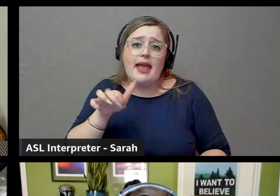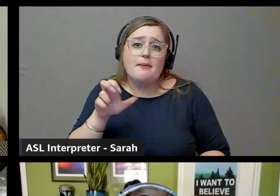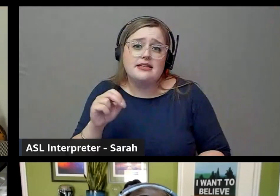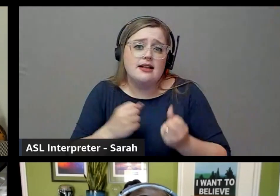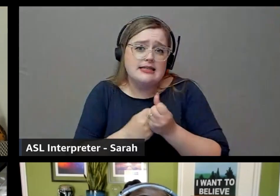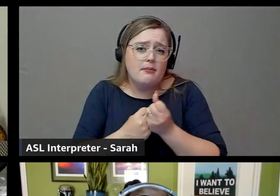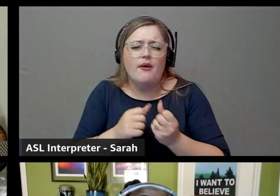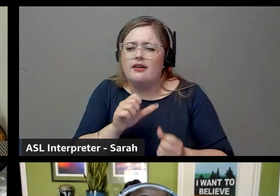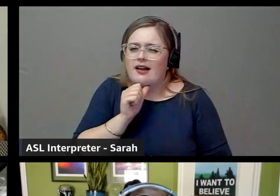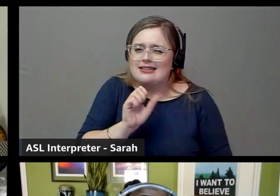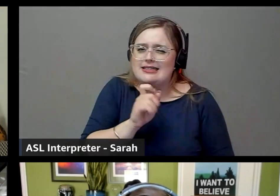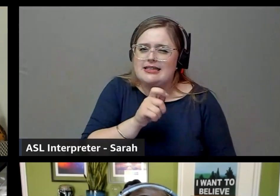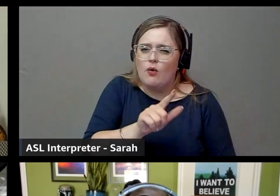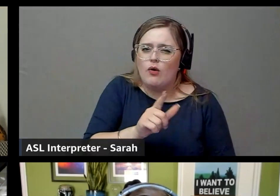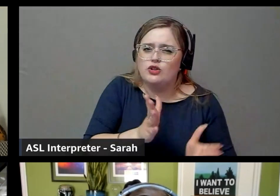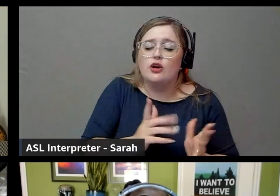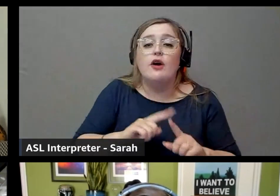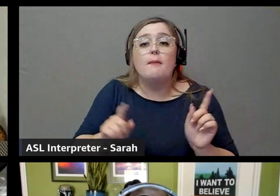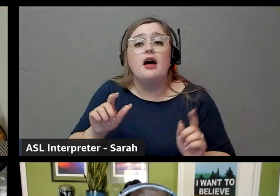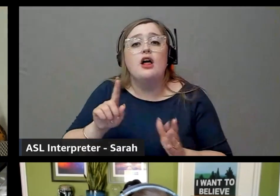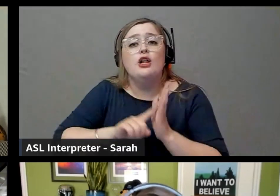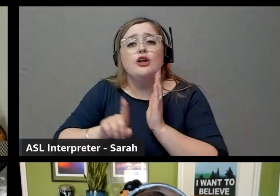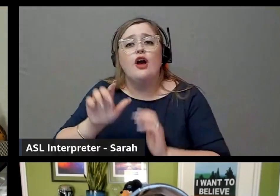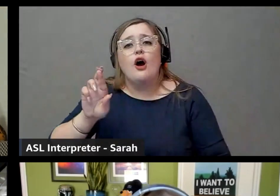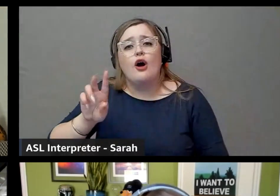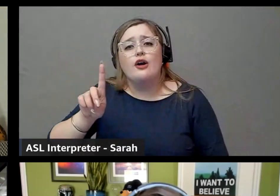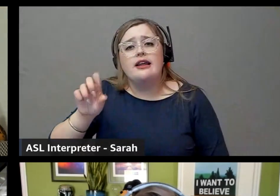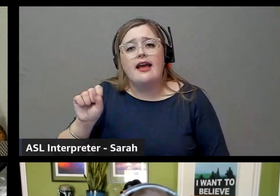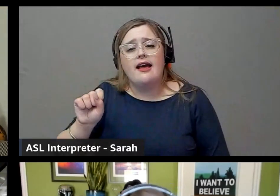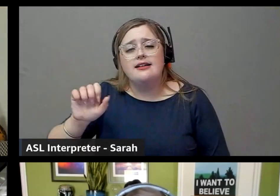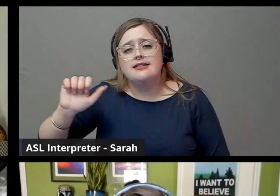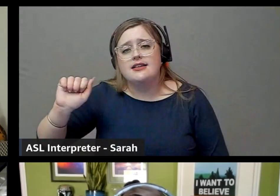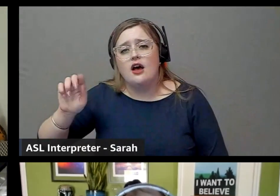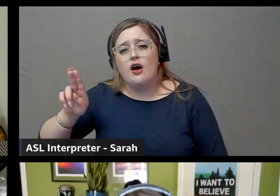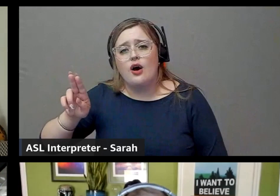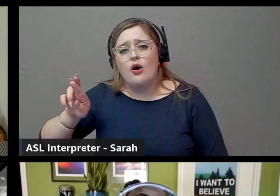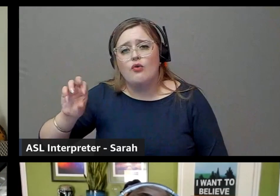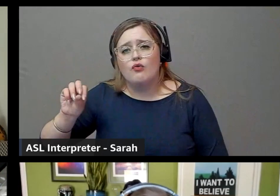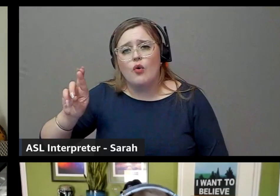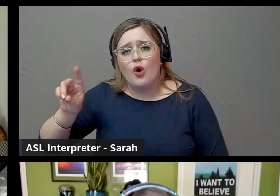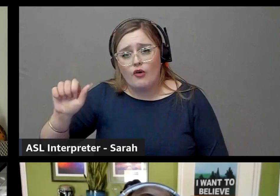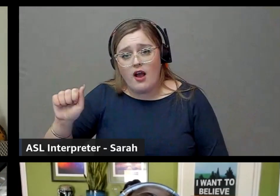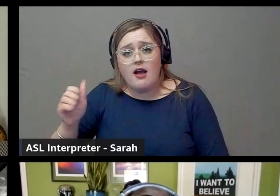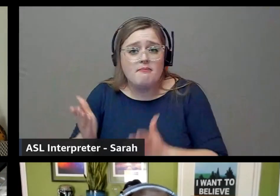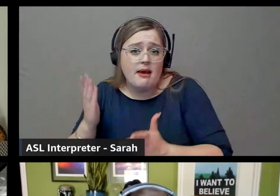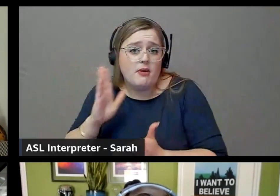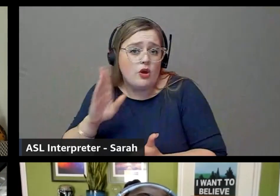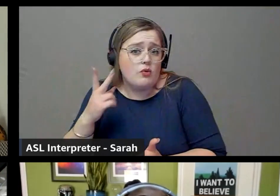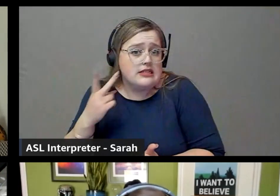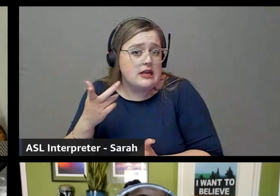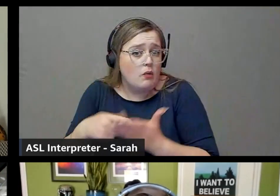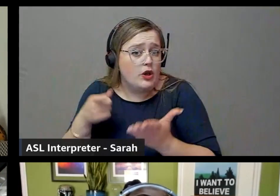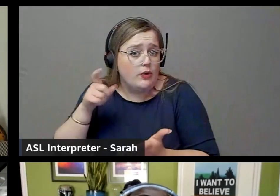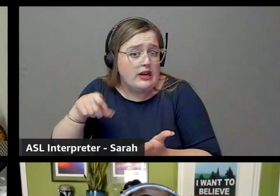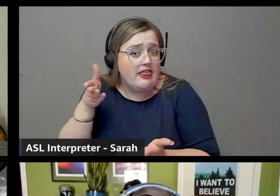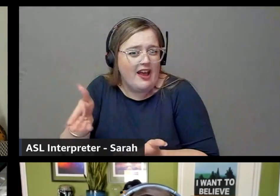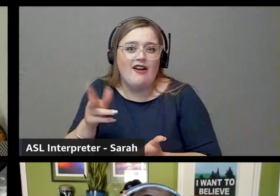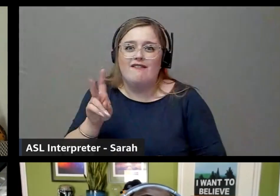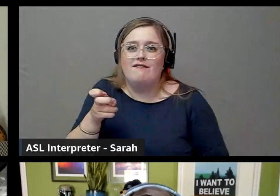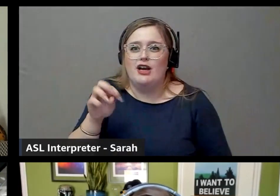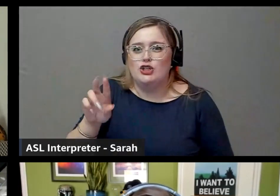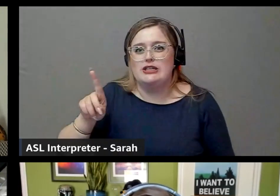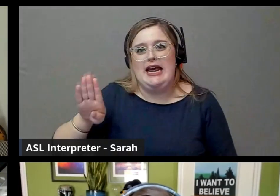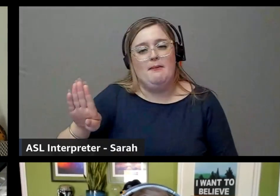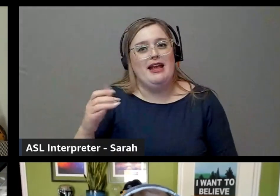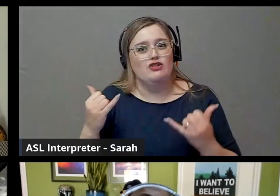Server, but check out RDS Aurora, and you may find what you need there. Okay. Cool. So vector Very databases cool. are very hot right now due to Oh